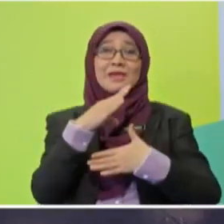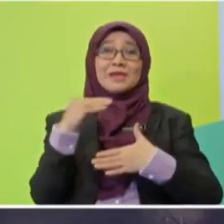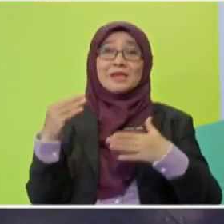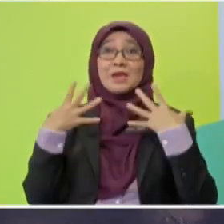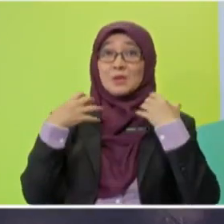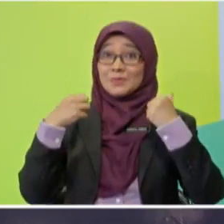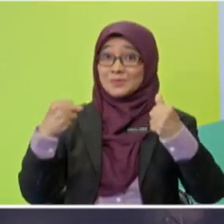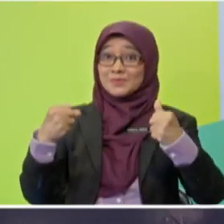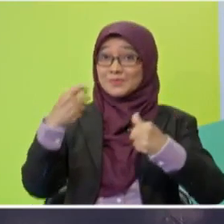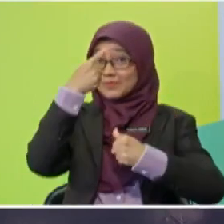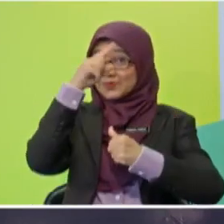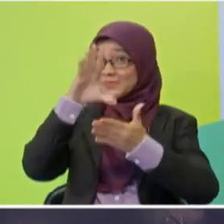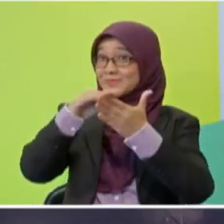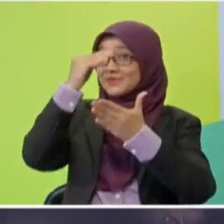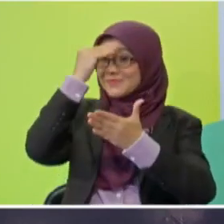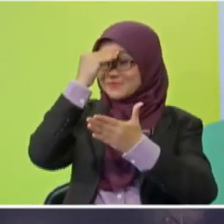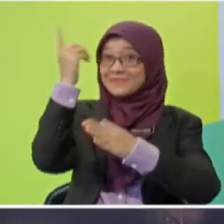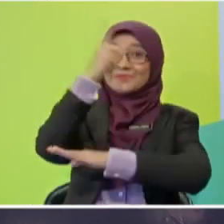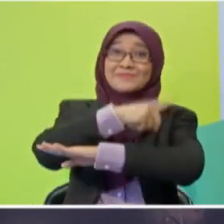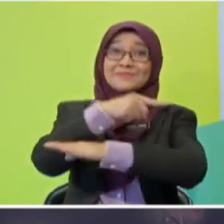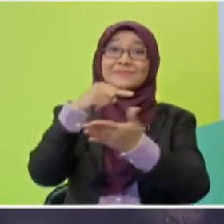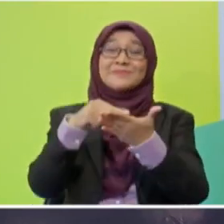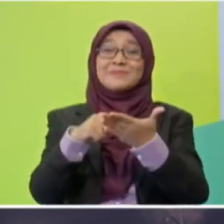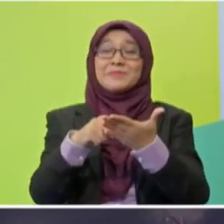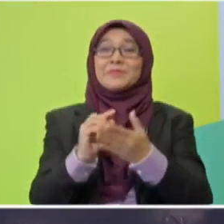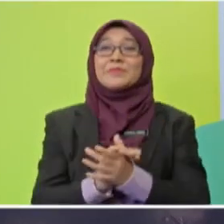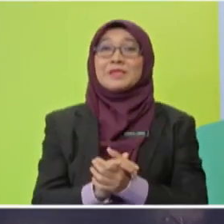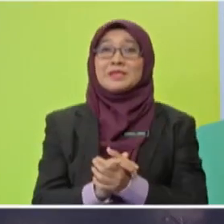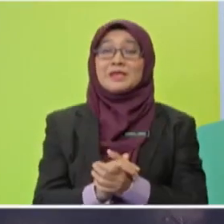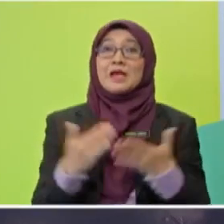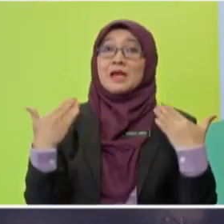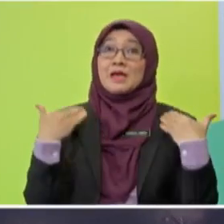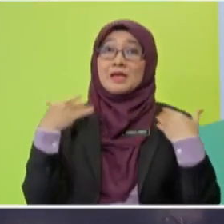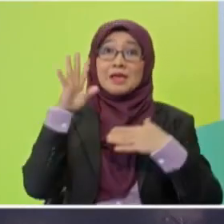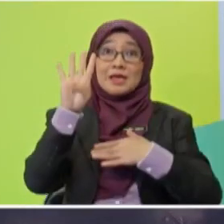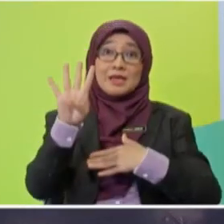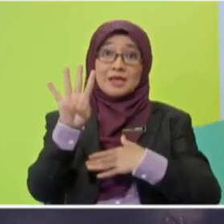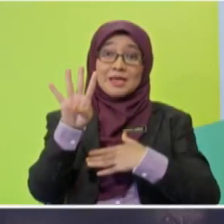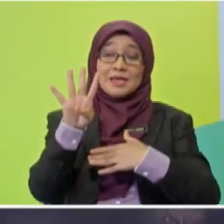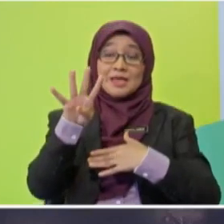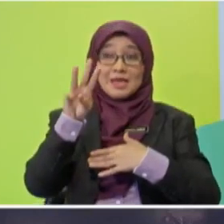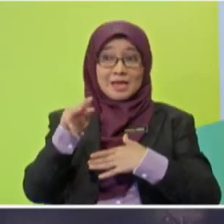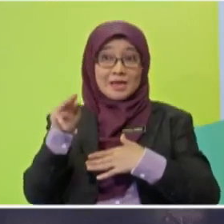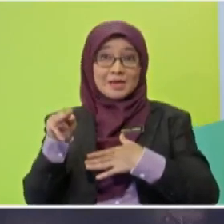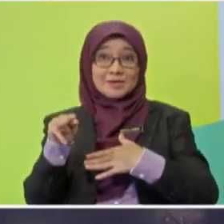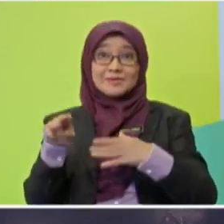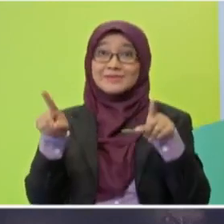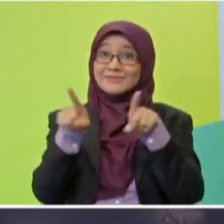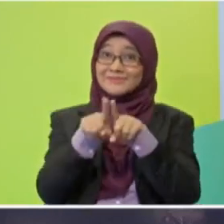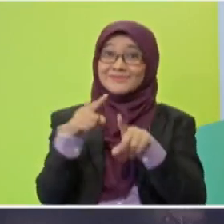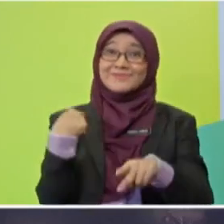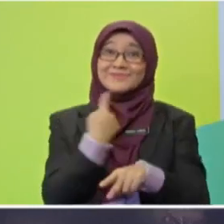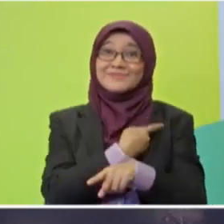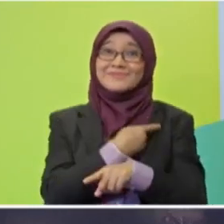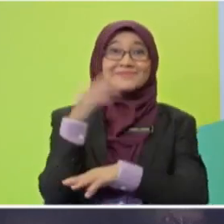so much that we're going to learn today. And Yes, Teacher sure. Kalai, we do have 4 other pupils joining us online. Yes. Aren't they? Yes. Can you wave